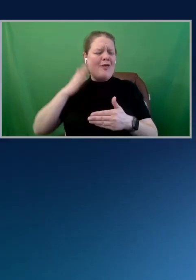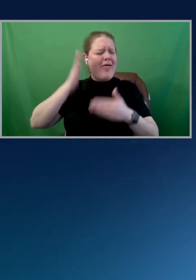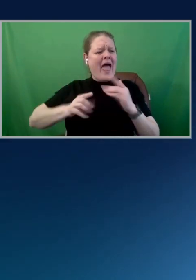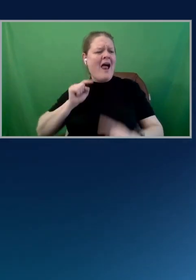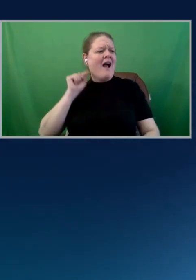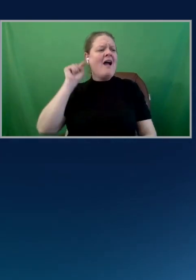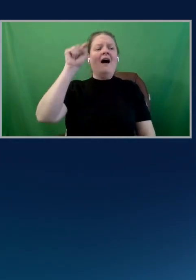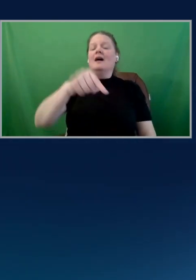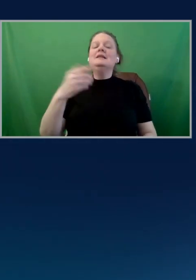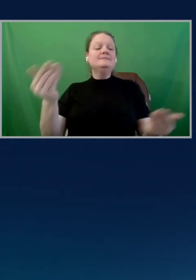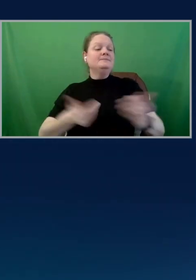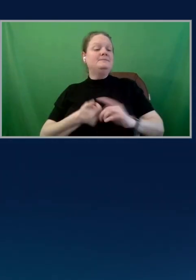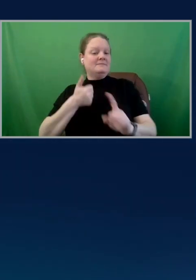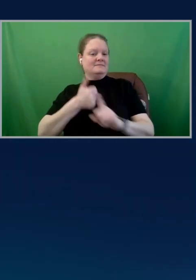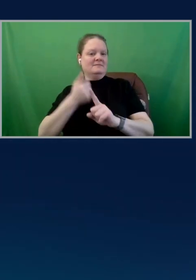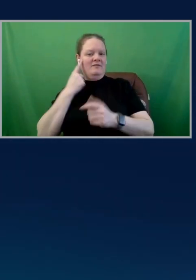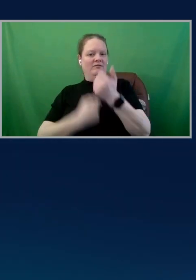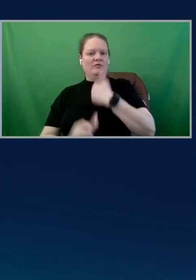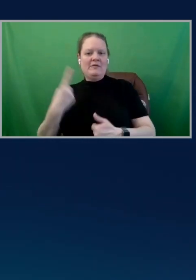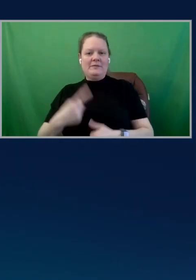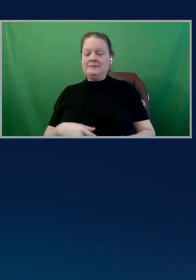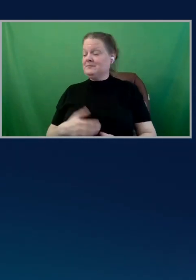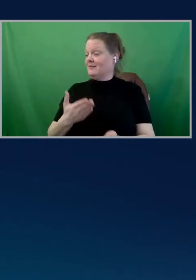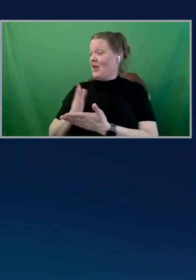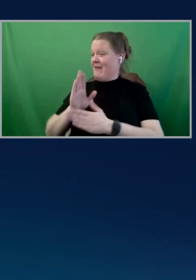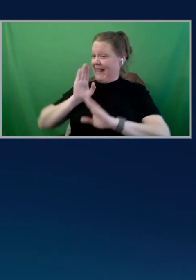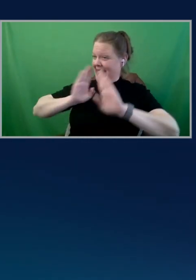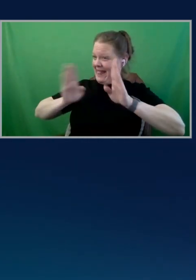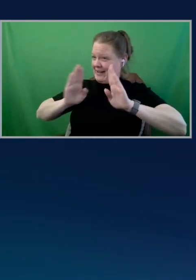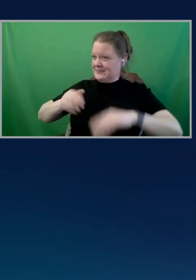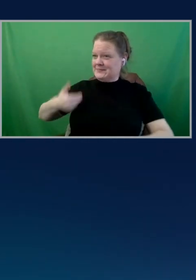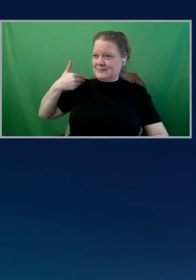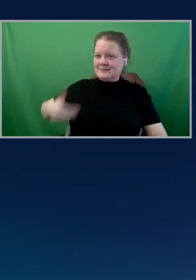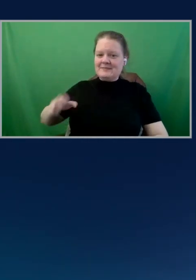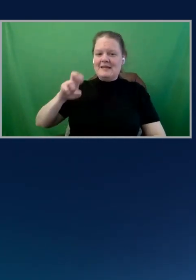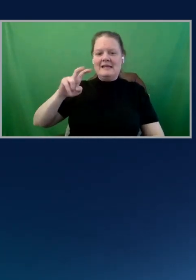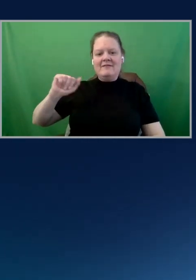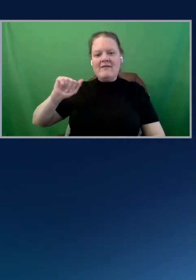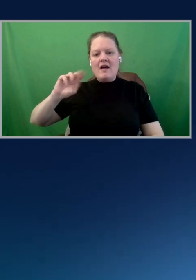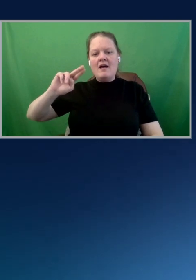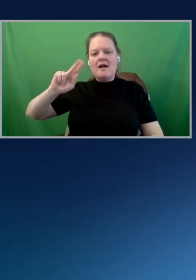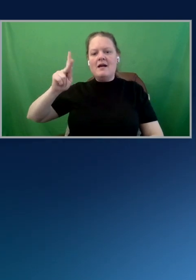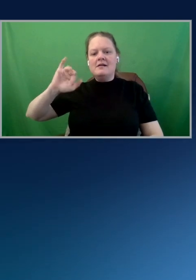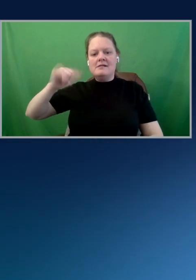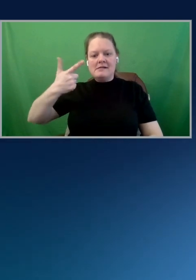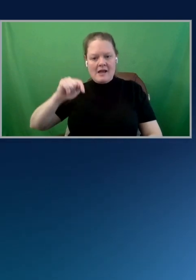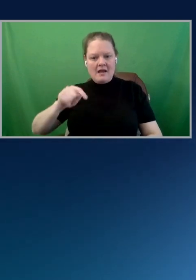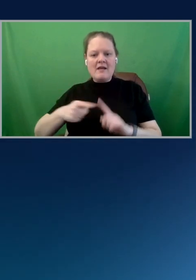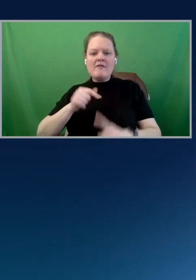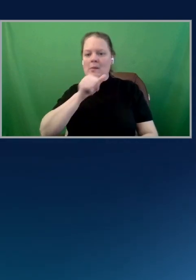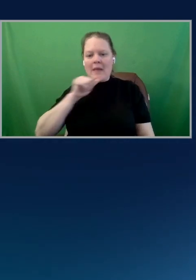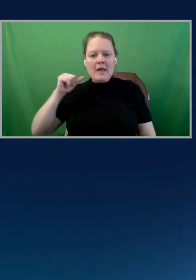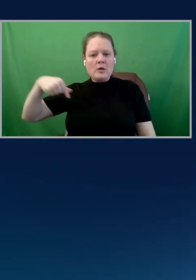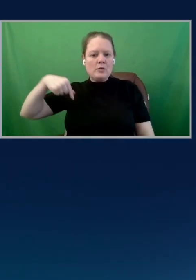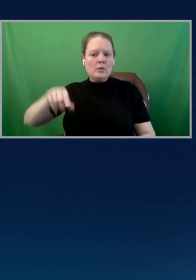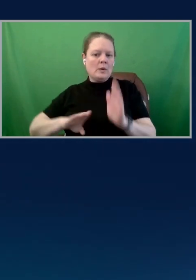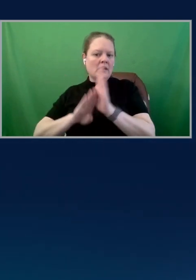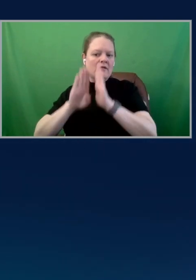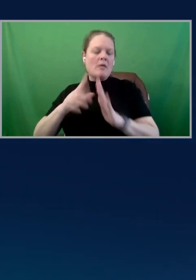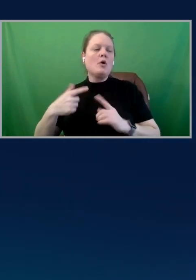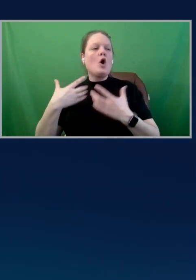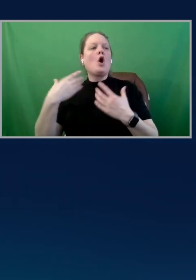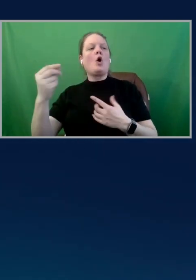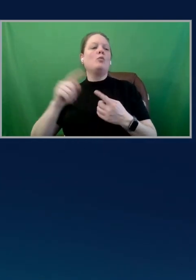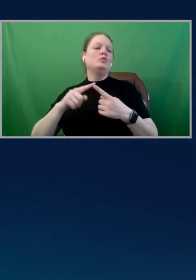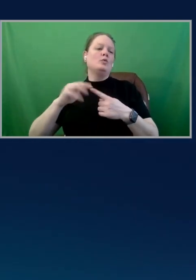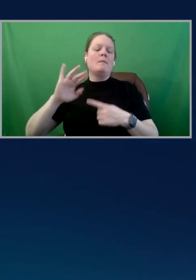yourself for everybody. All right. Hello, my name is Eva Knight, and I am from the Amazon Q Developer go-to-market team based here in